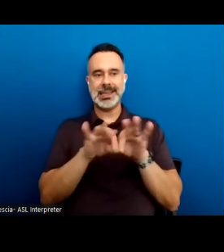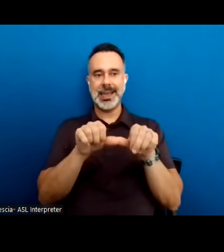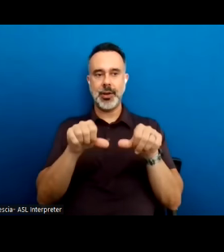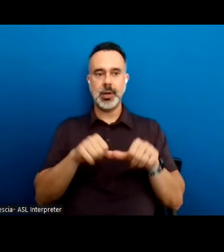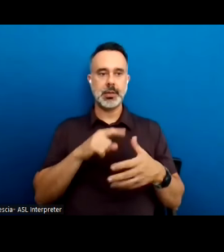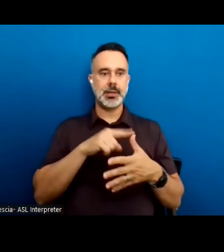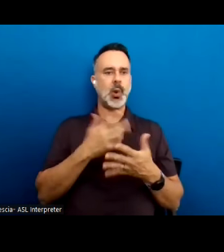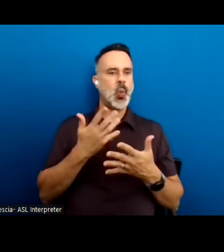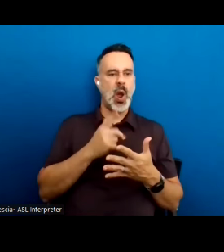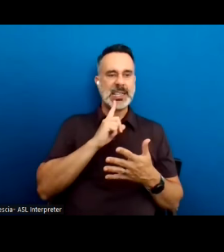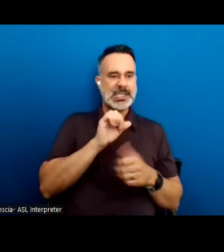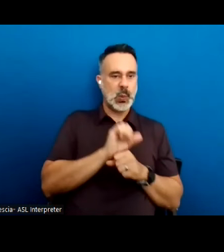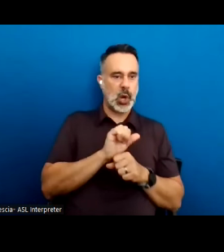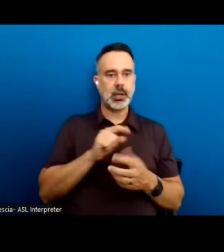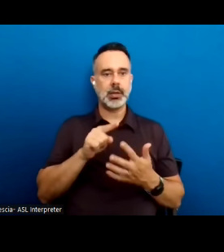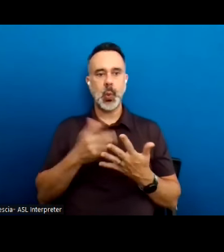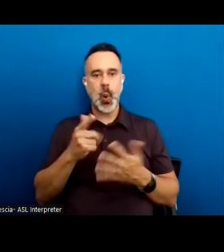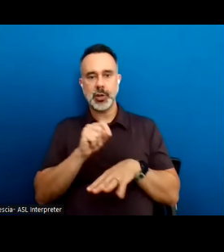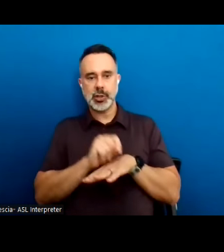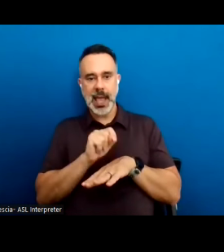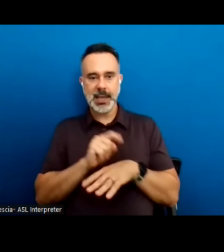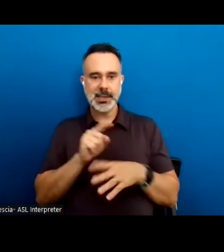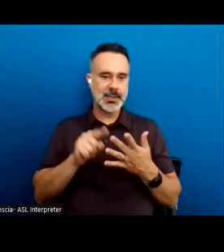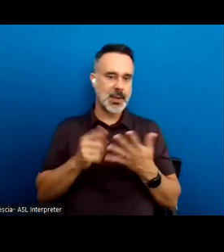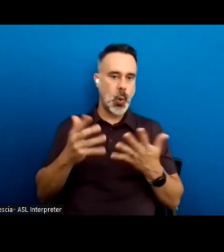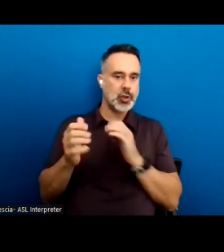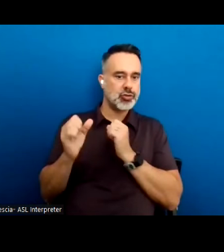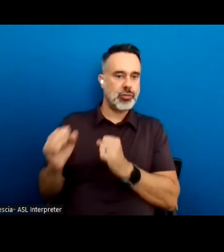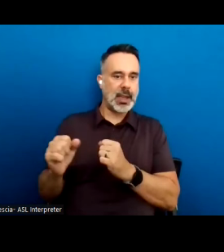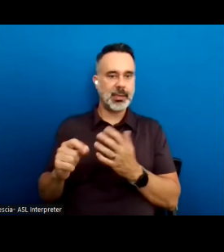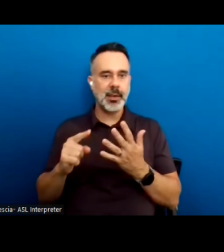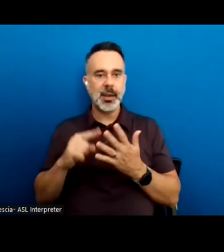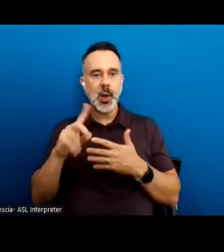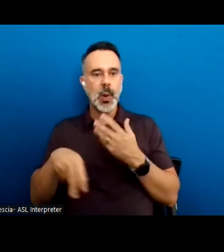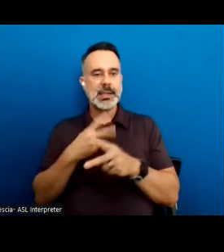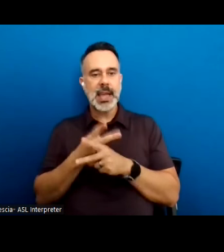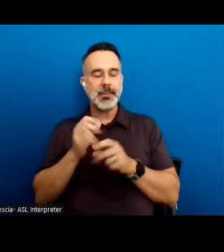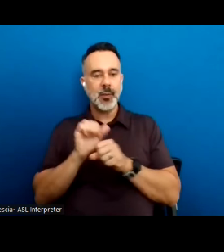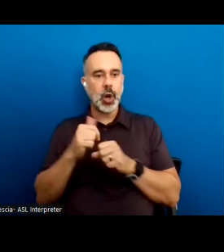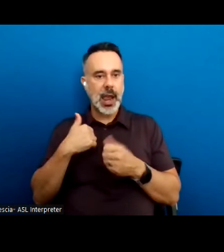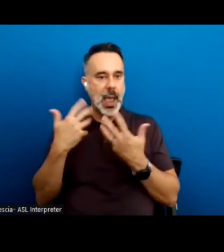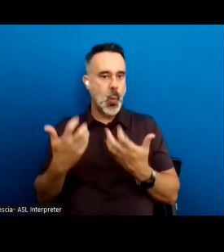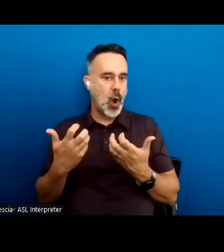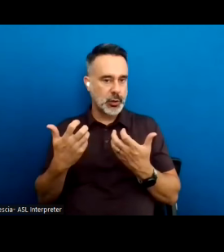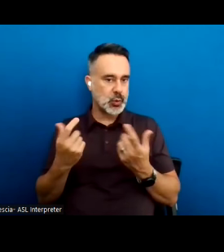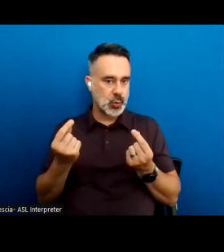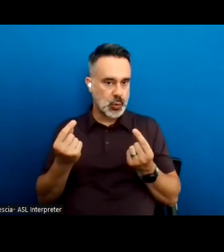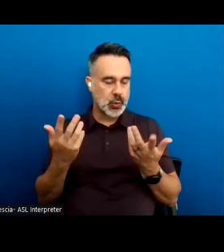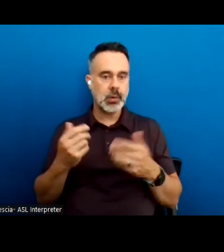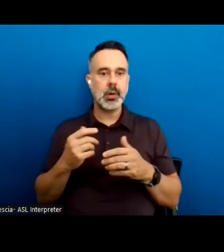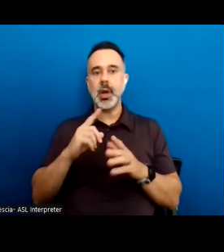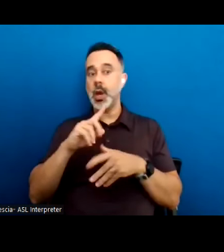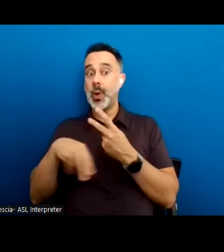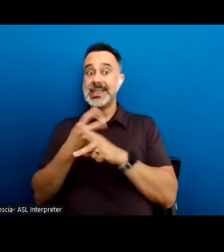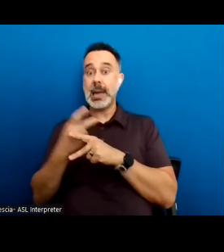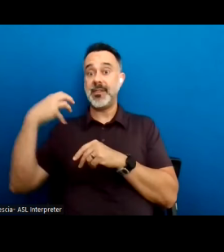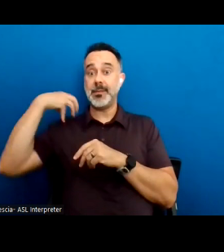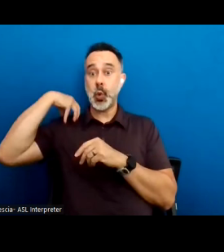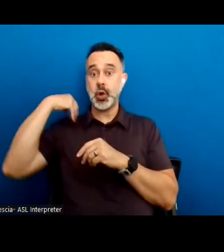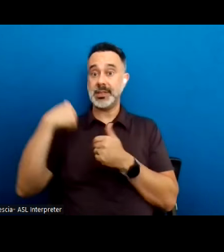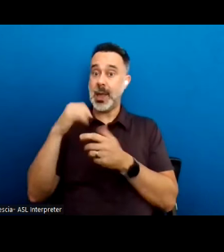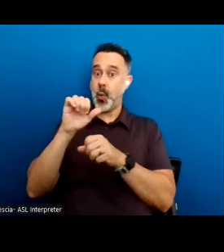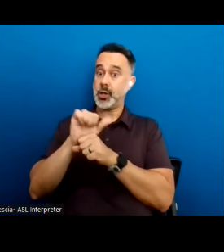are tasks? What are your strengths? What type of work do I want to do? And what type of employers do I want to work for?